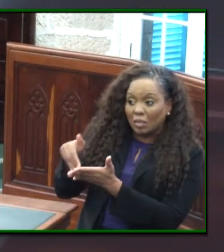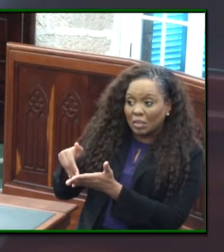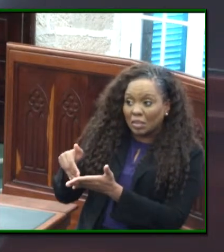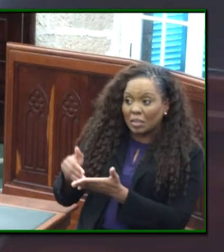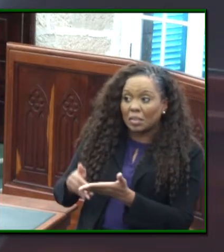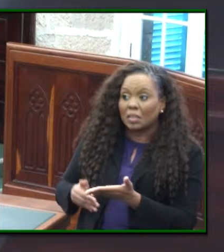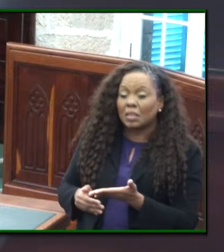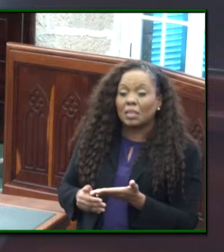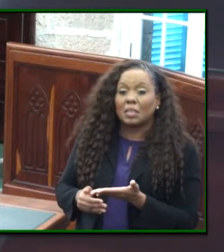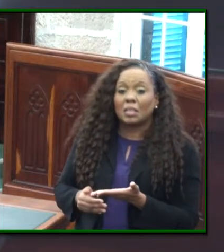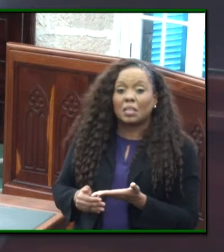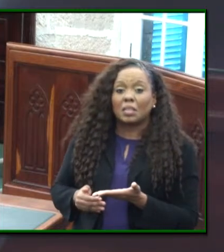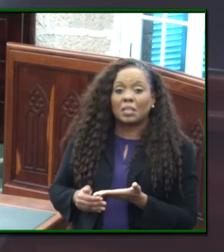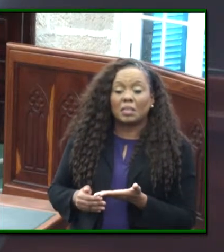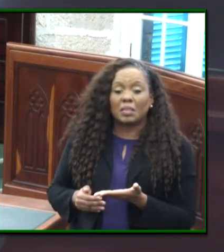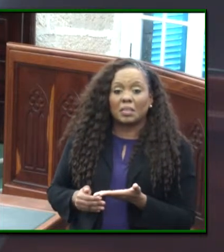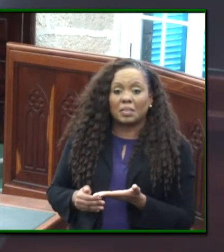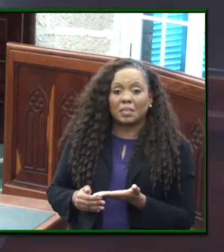not